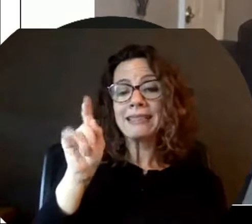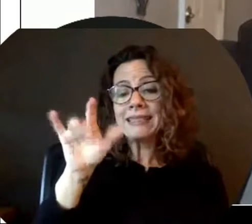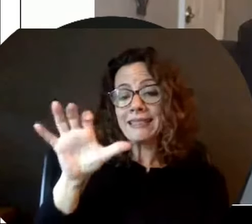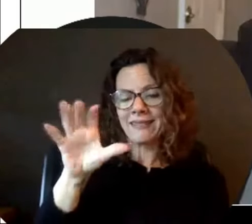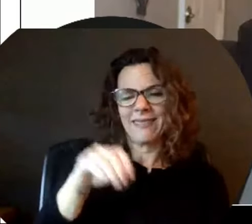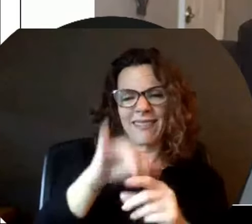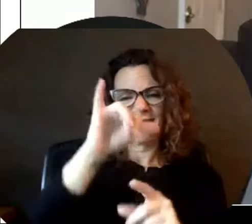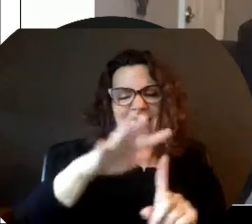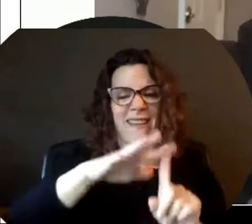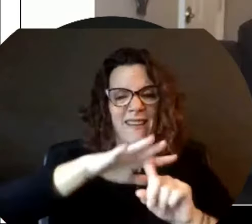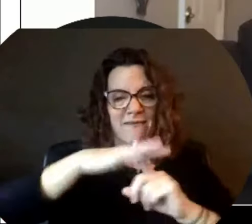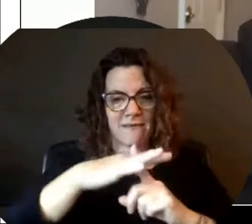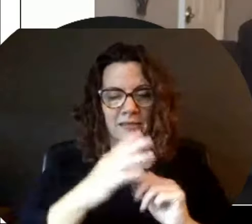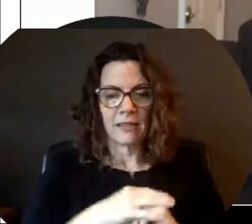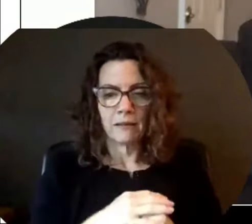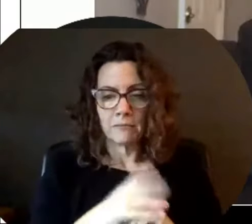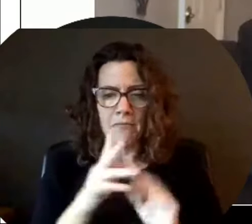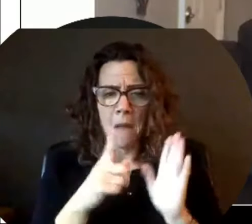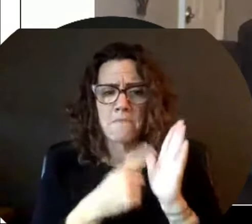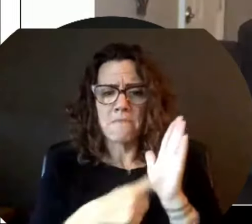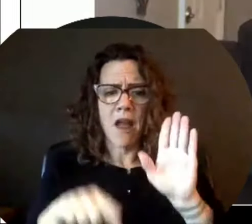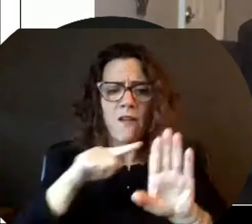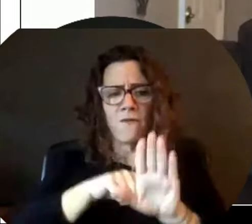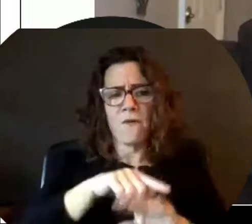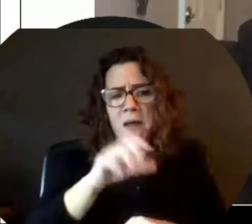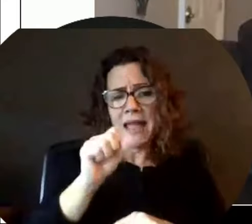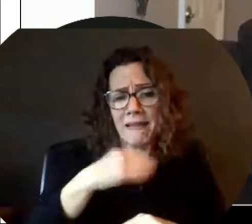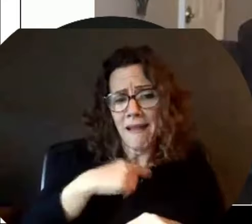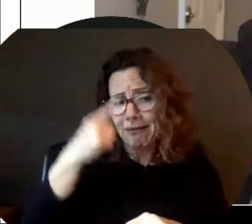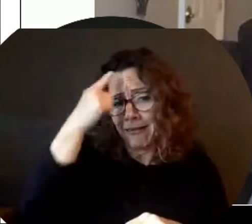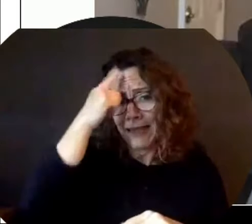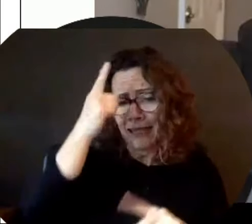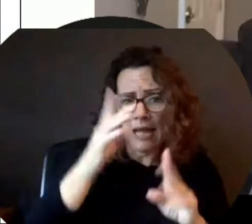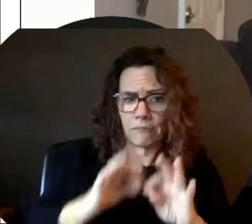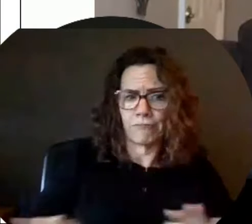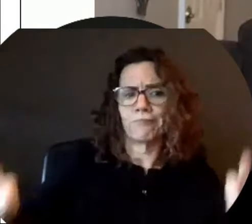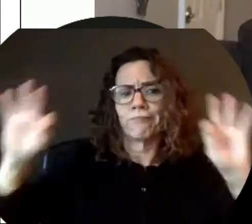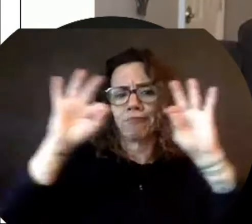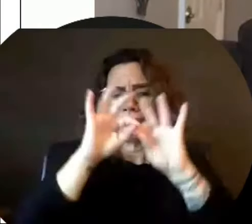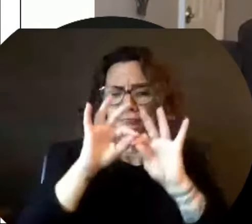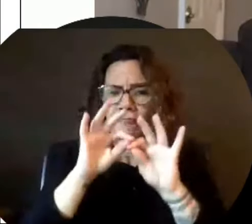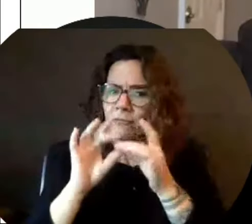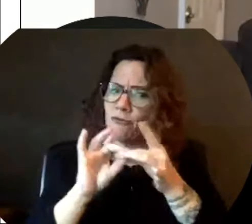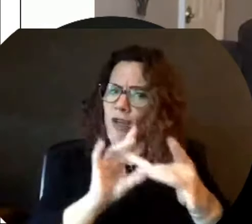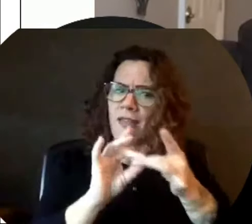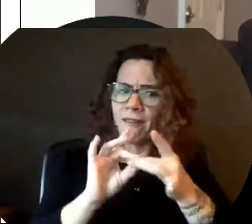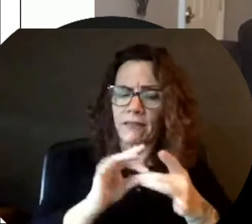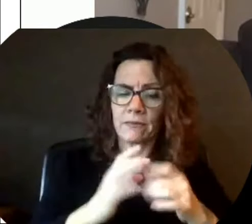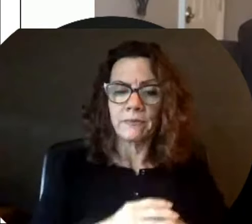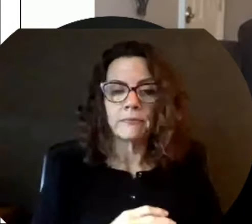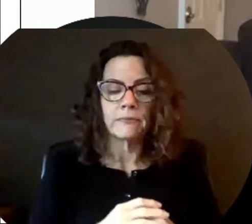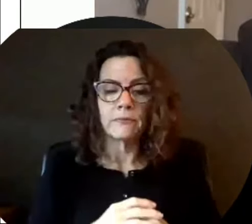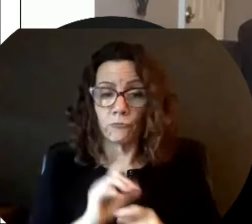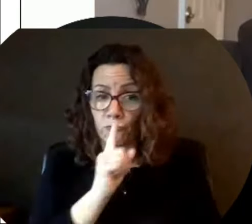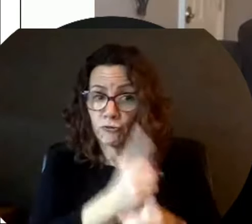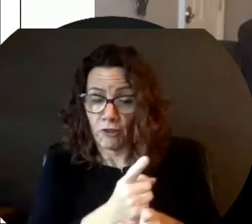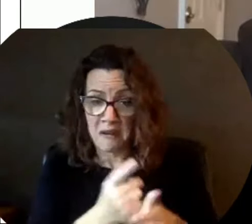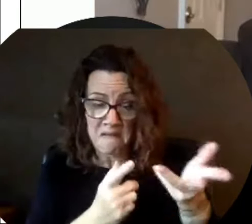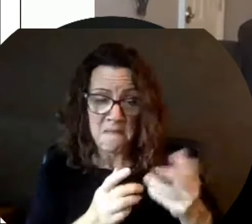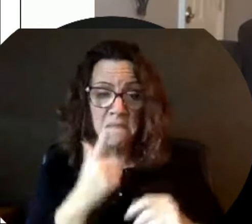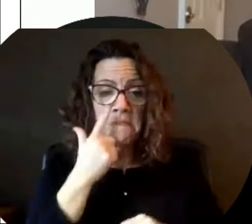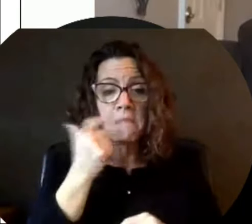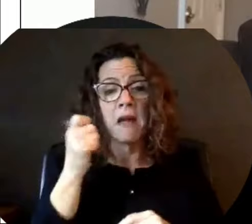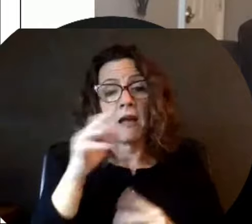degree is material reality, right? Because when you go to prisons, inherently cannibalistic, right? Because they take you